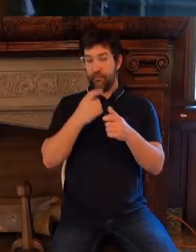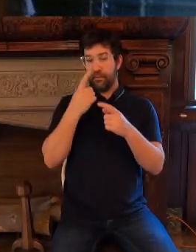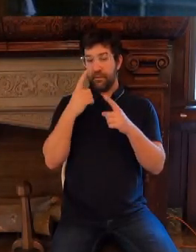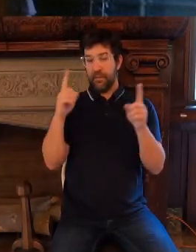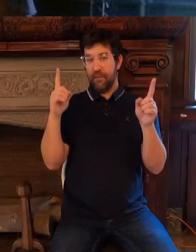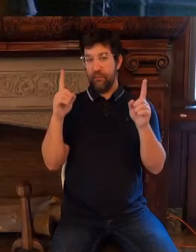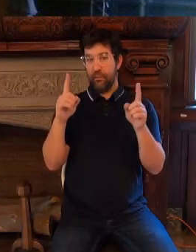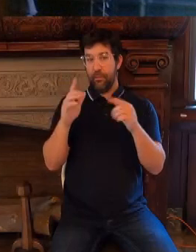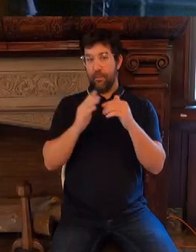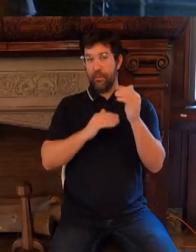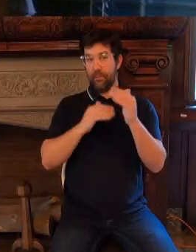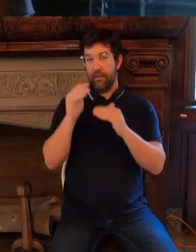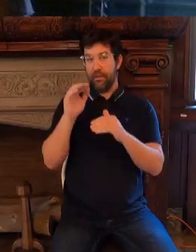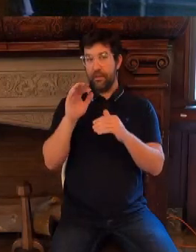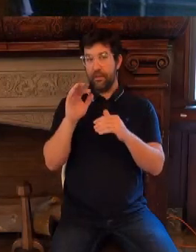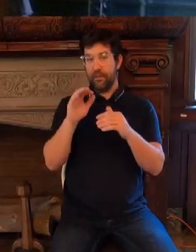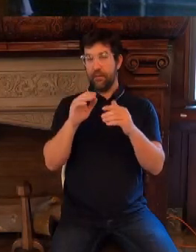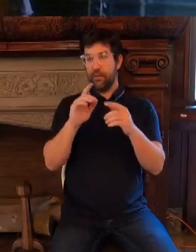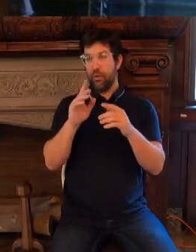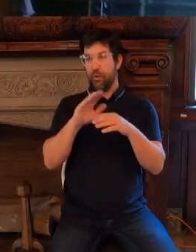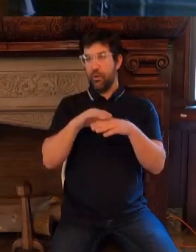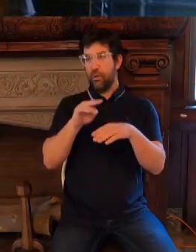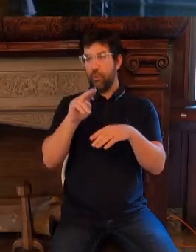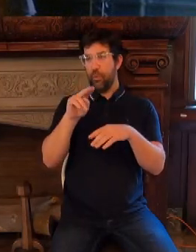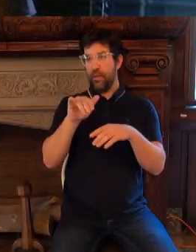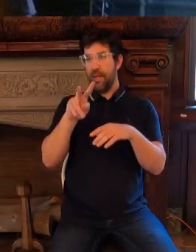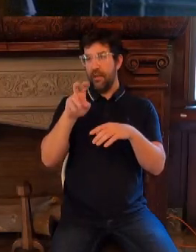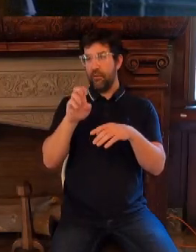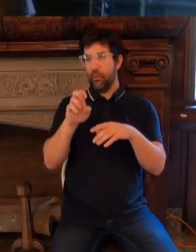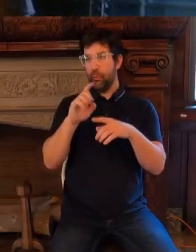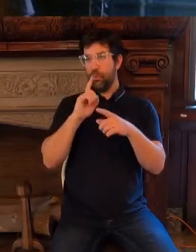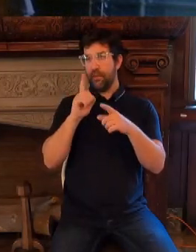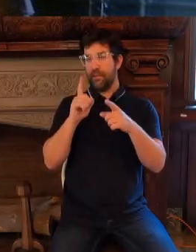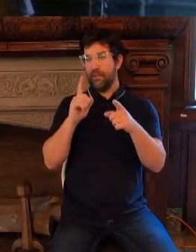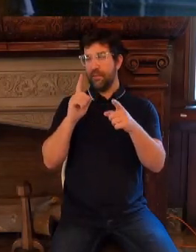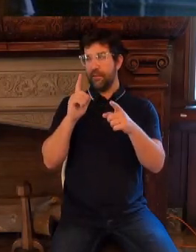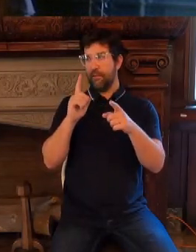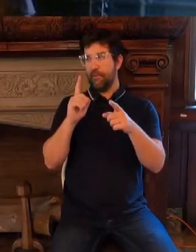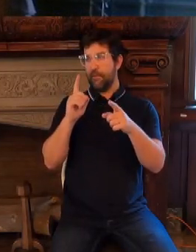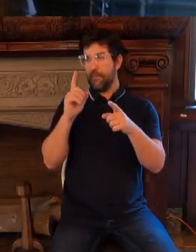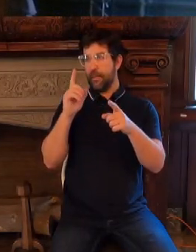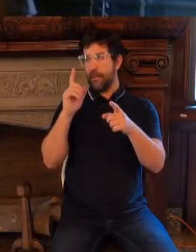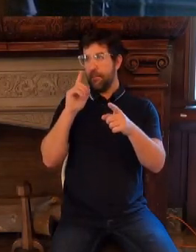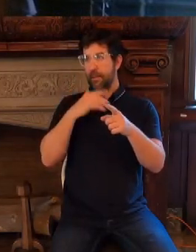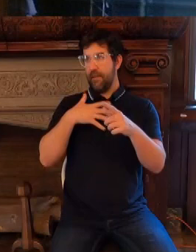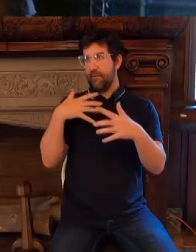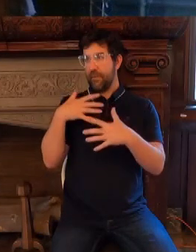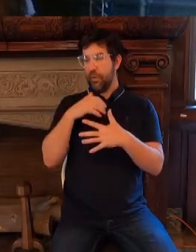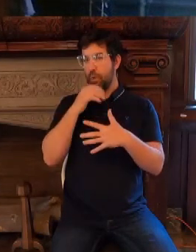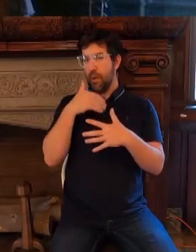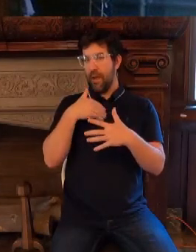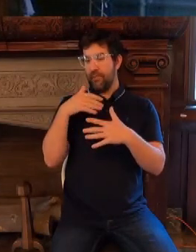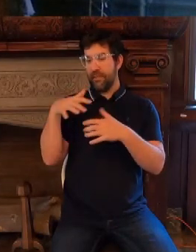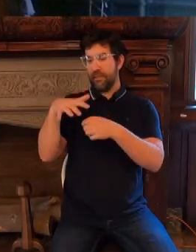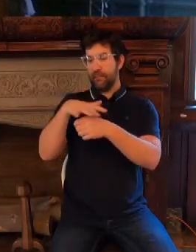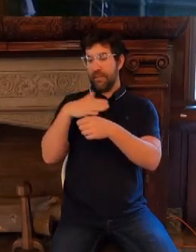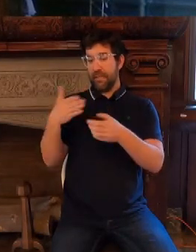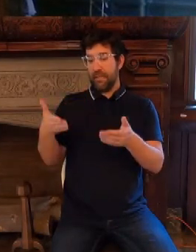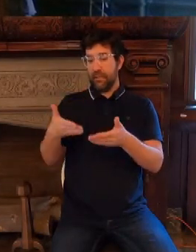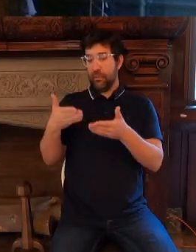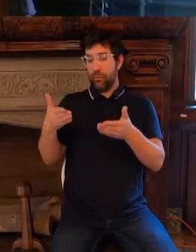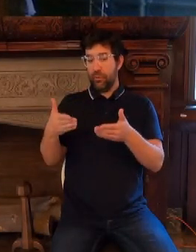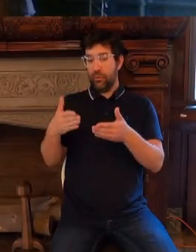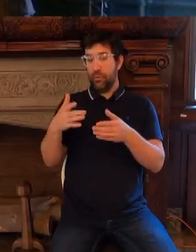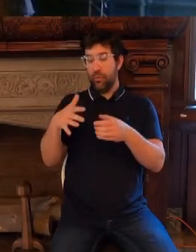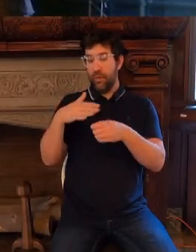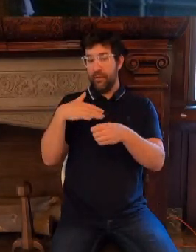facility on North Avenue goes to Brighton, and that might be thinking too large. And so my fear is that we don't have the space here. The